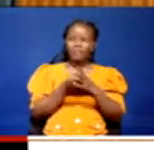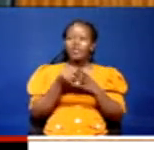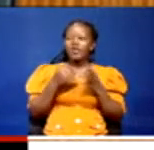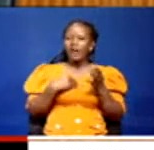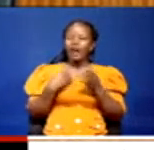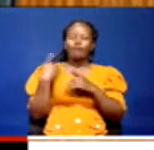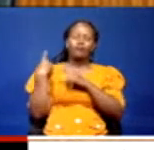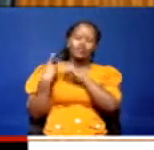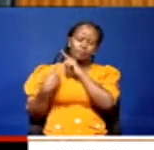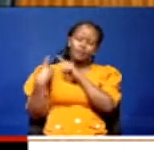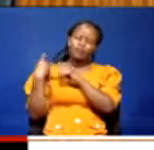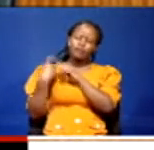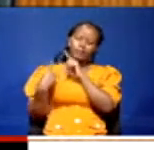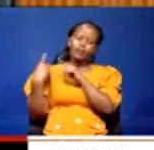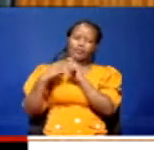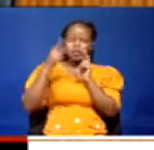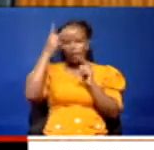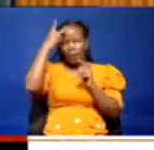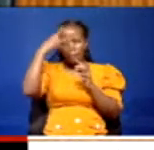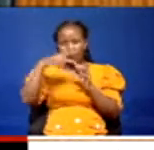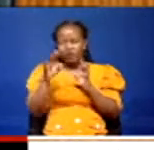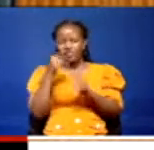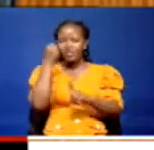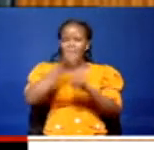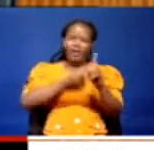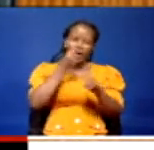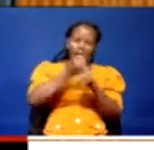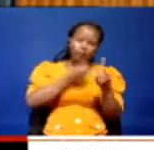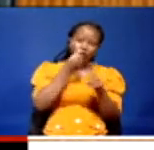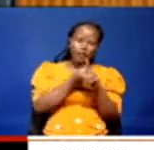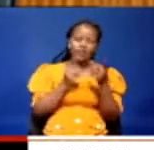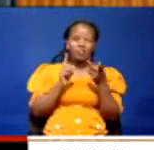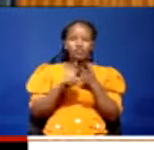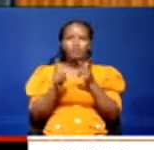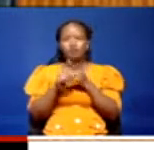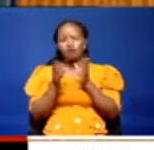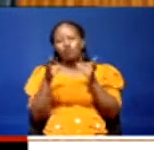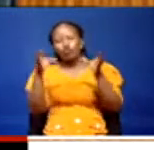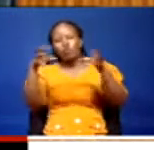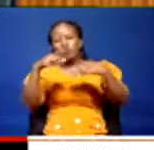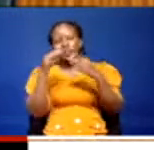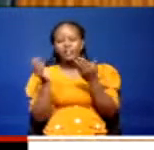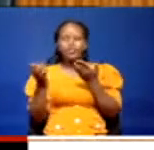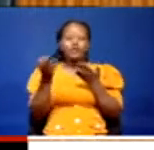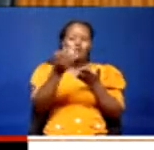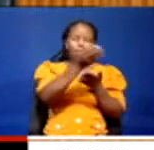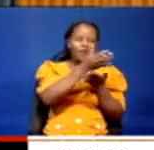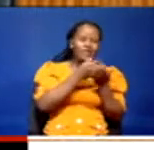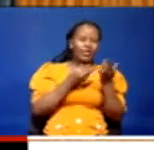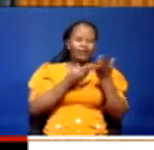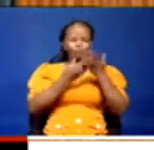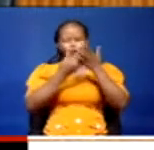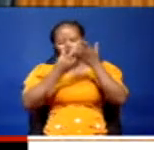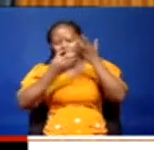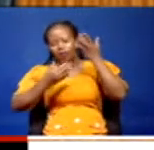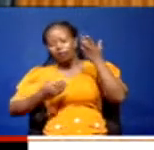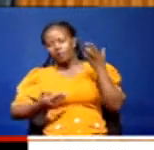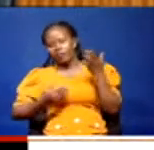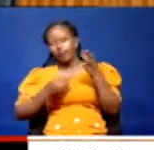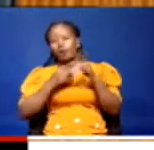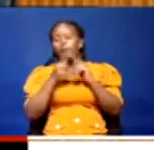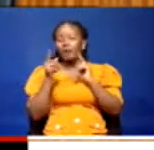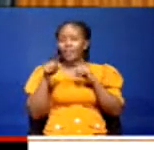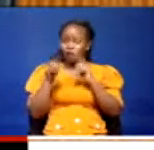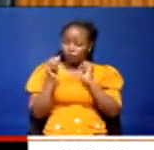matters policy advocacy and also community mobilization and engagement, and I can go on and on about her rich profile, but she's with me